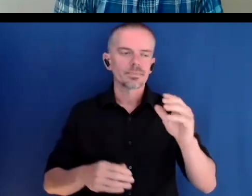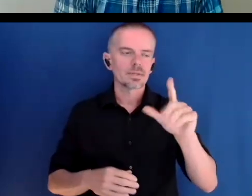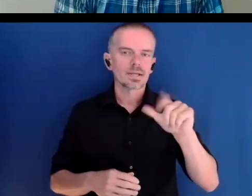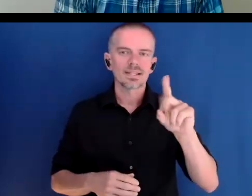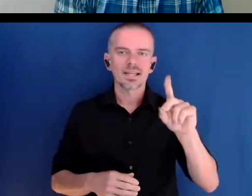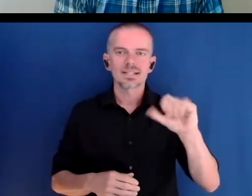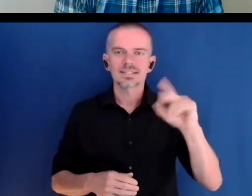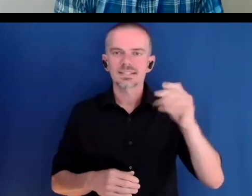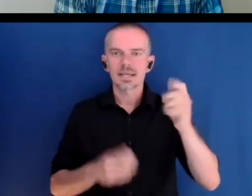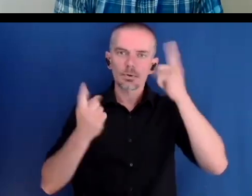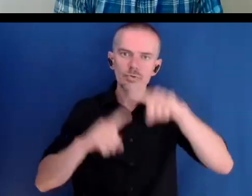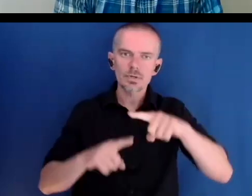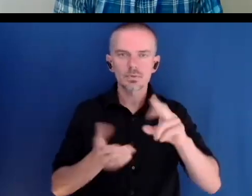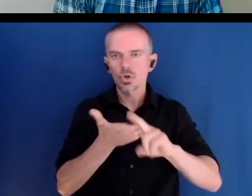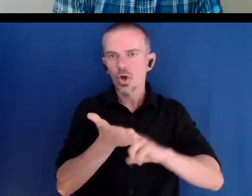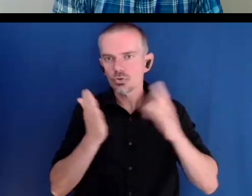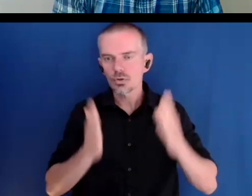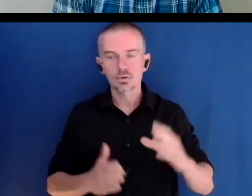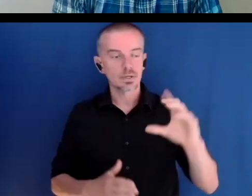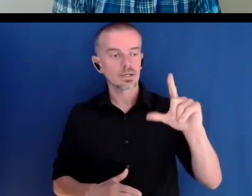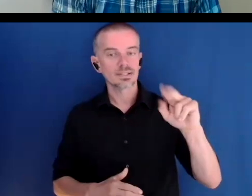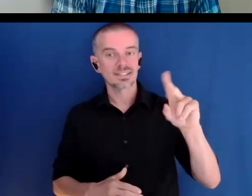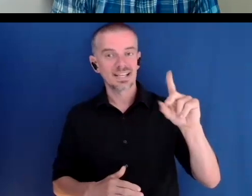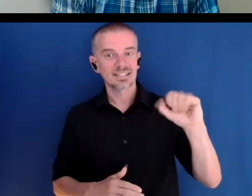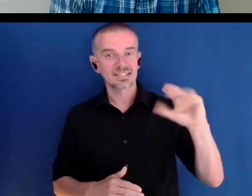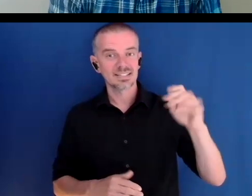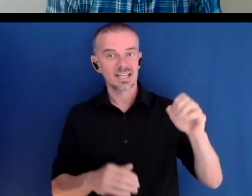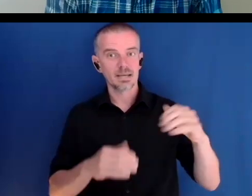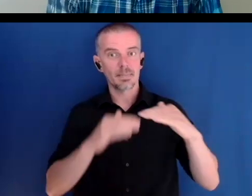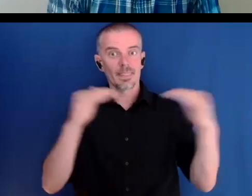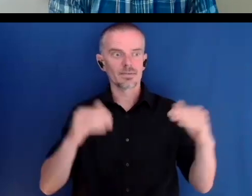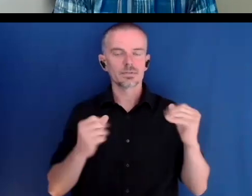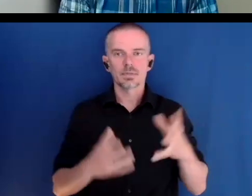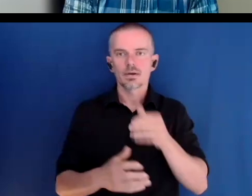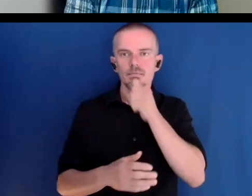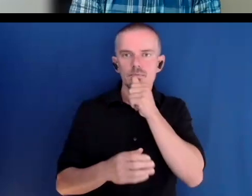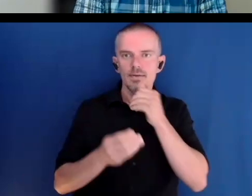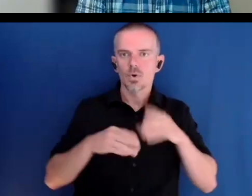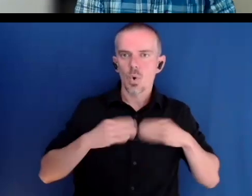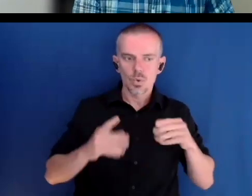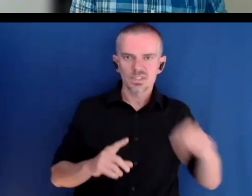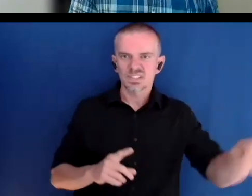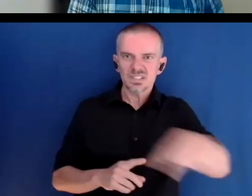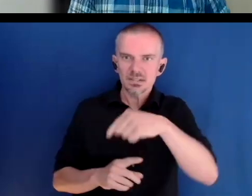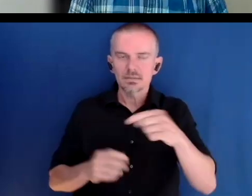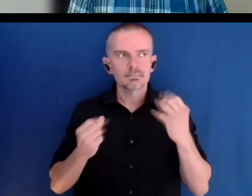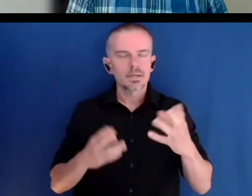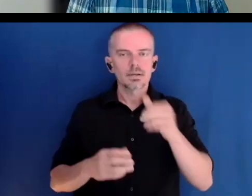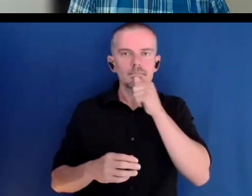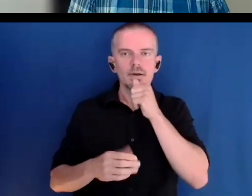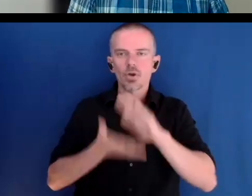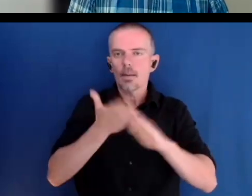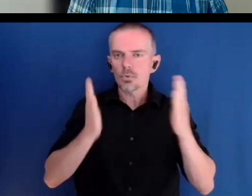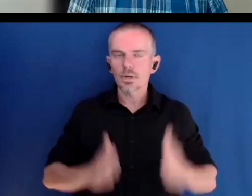contractors. Well, now you're at landscape scale, so you got a lot of private landowners. You probably have private operators working. You've got a wide range